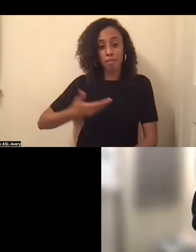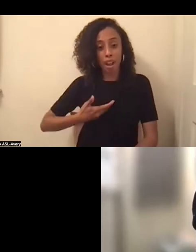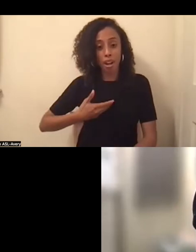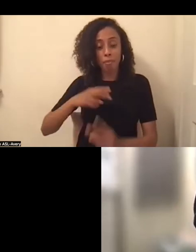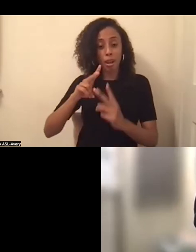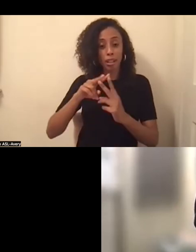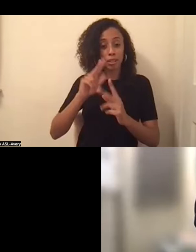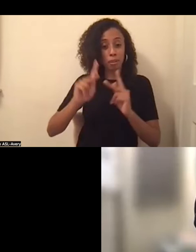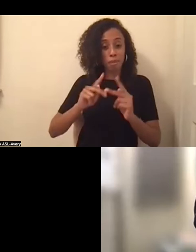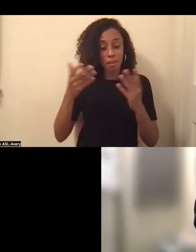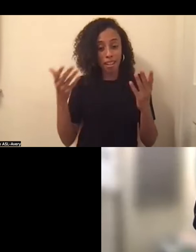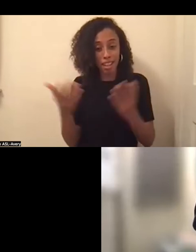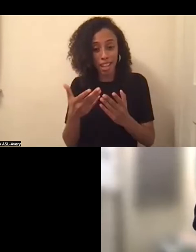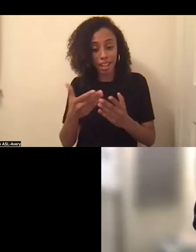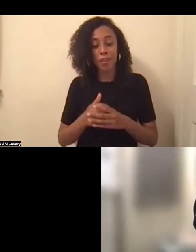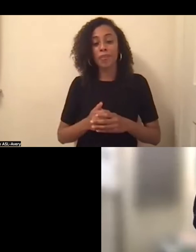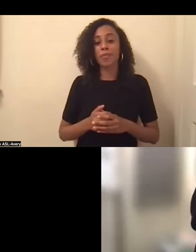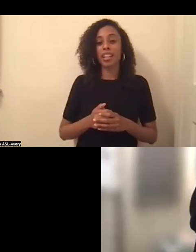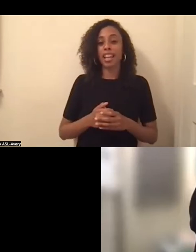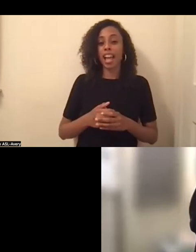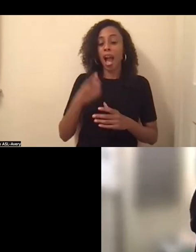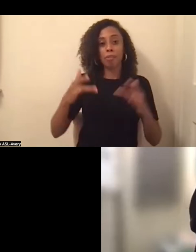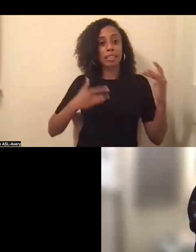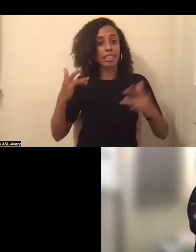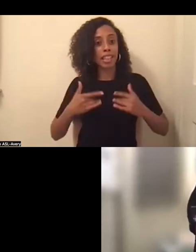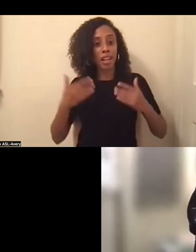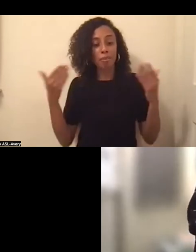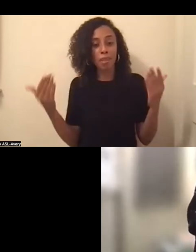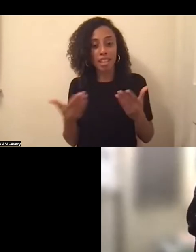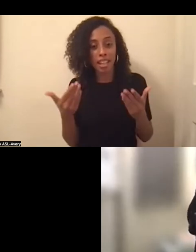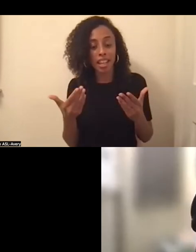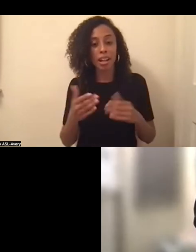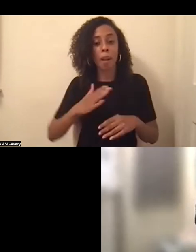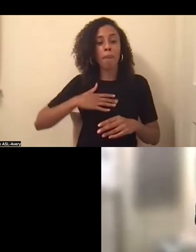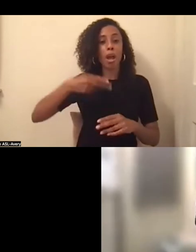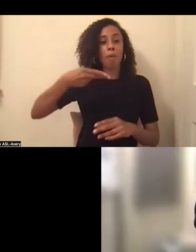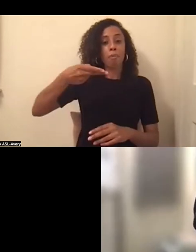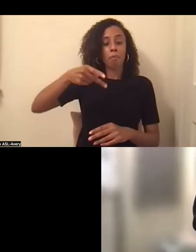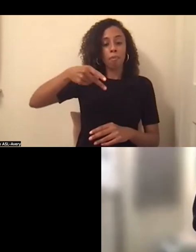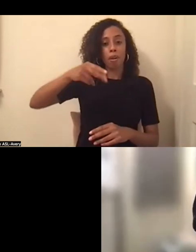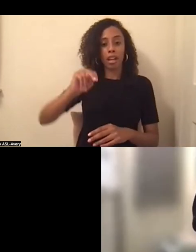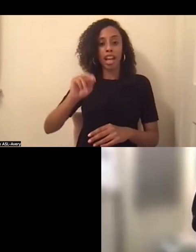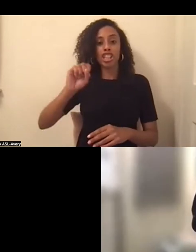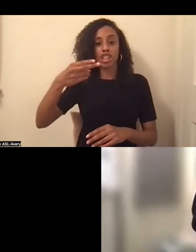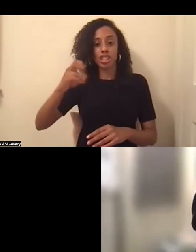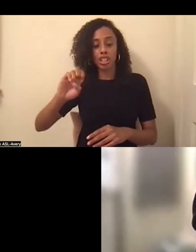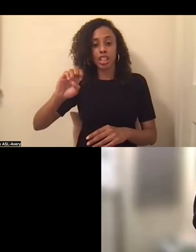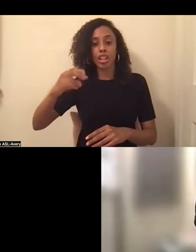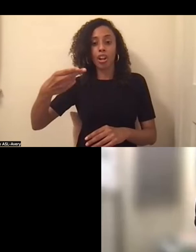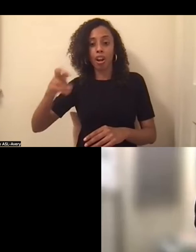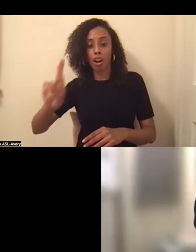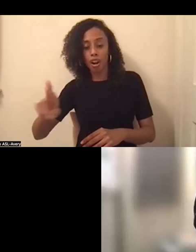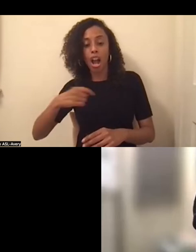Tilley. So I'm just excited to be here. I'm writing about bell hooks in